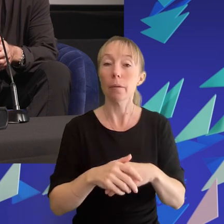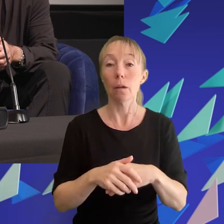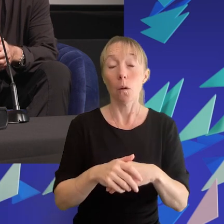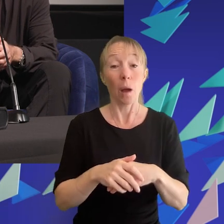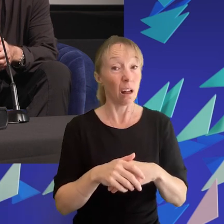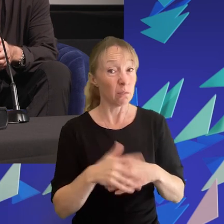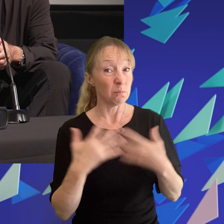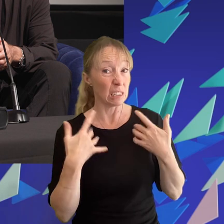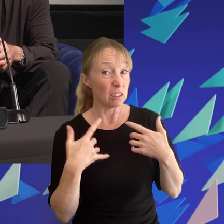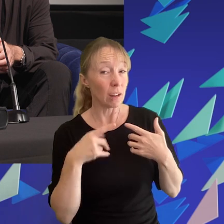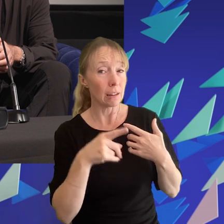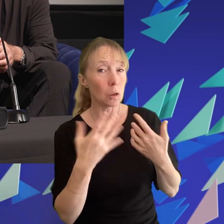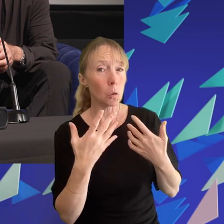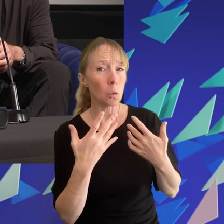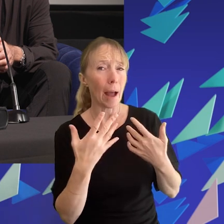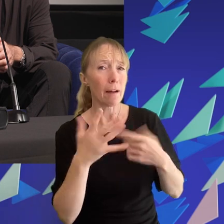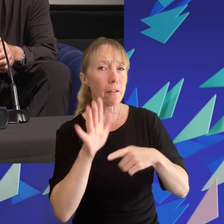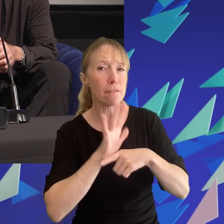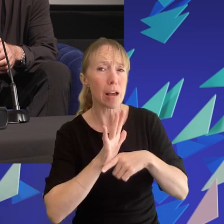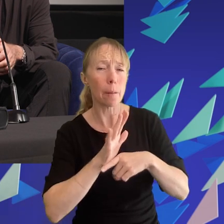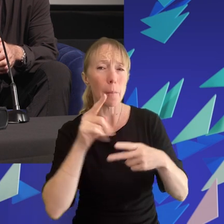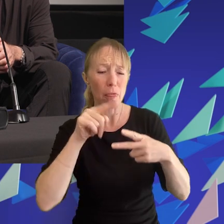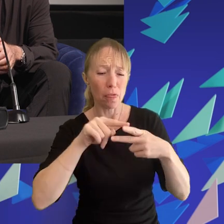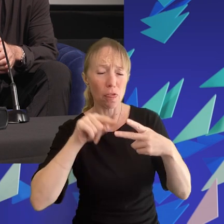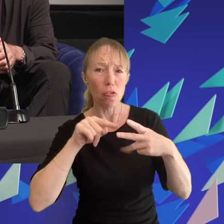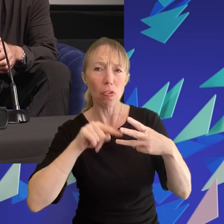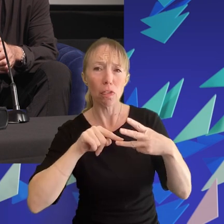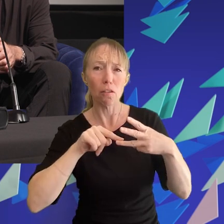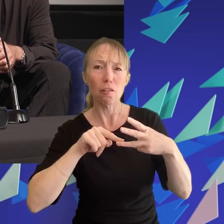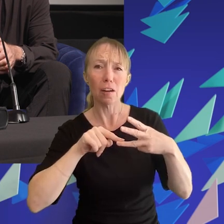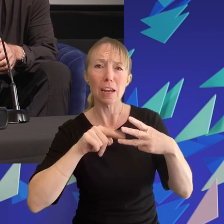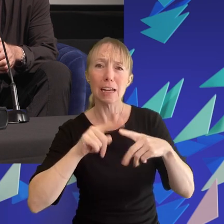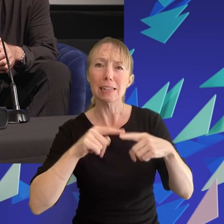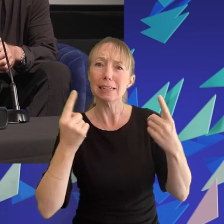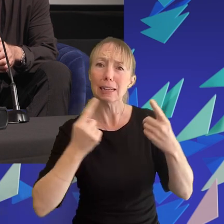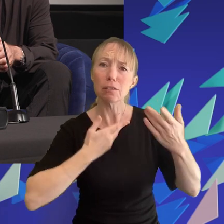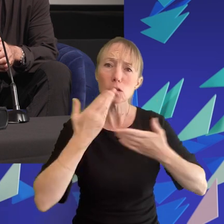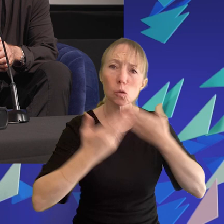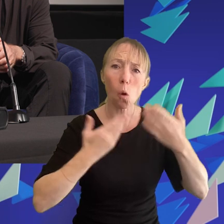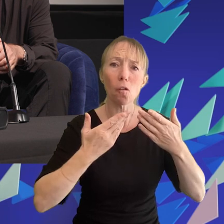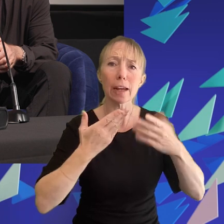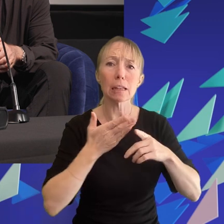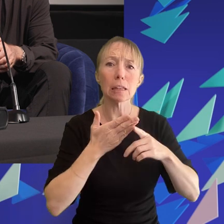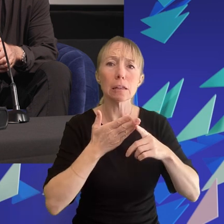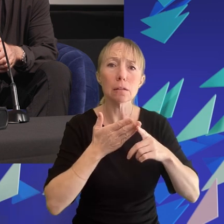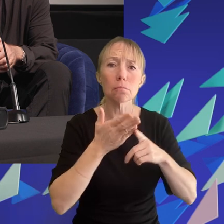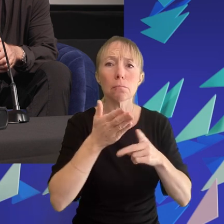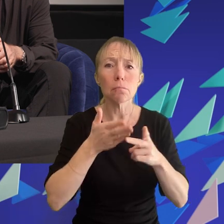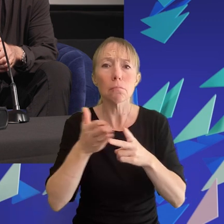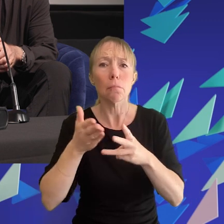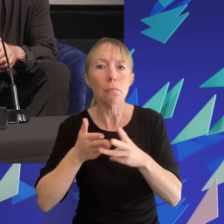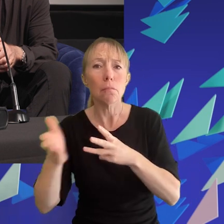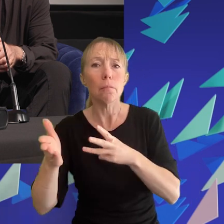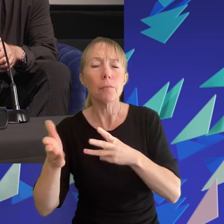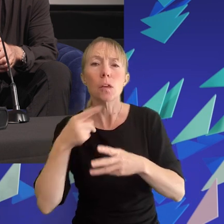you've got this film that has three very distinct narrative strands, but you said a few times Mexico City.